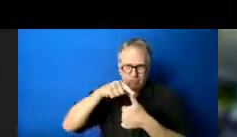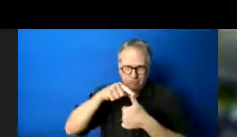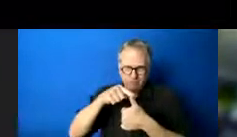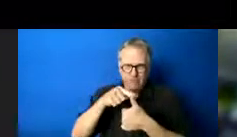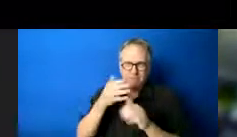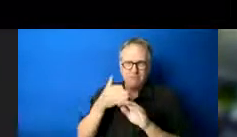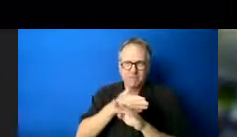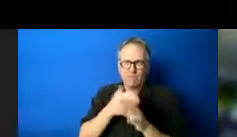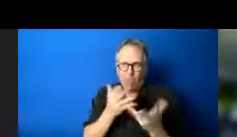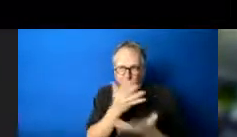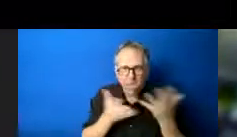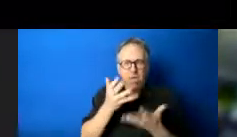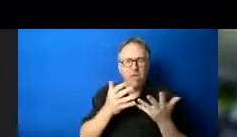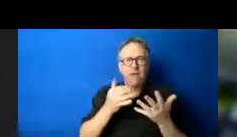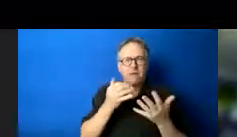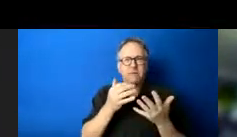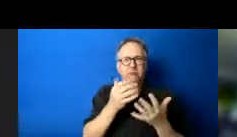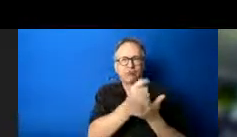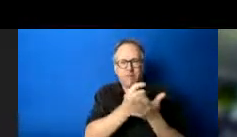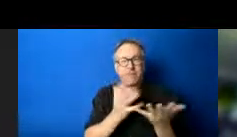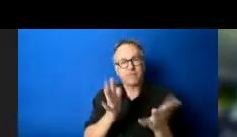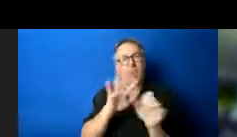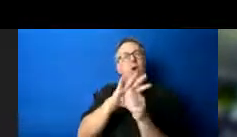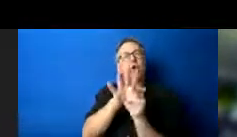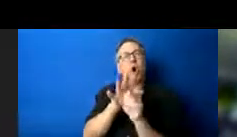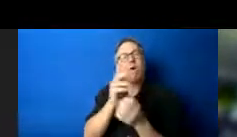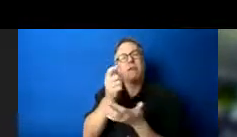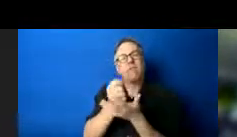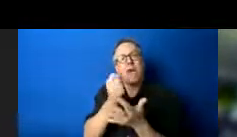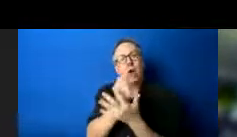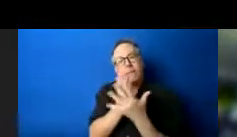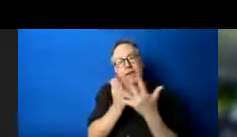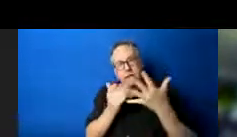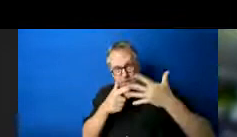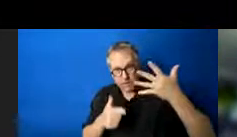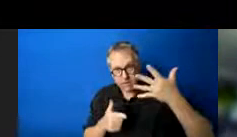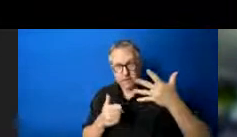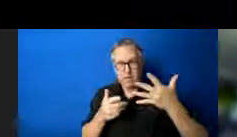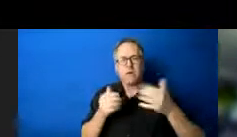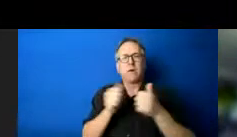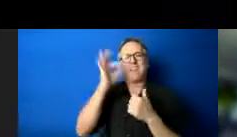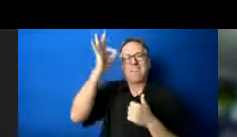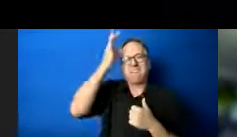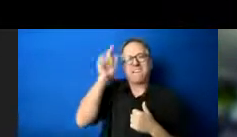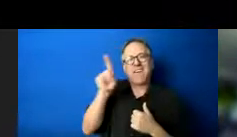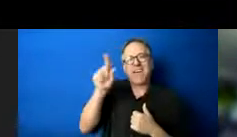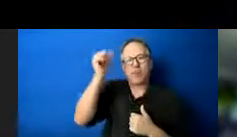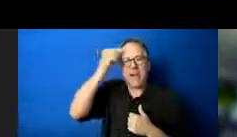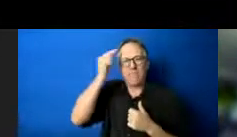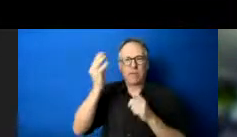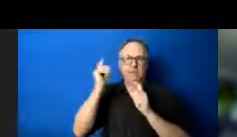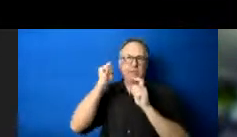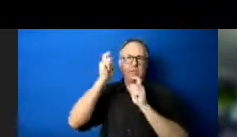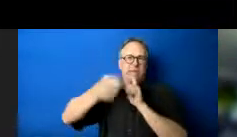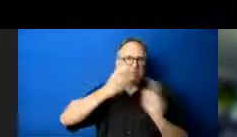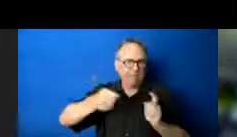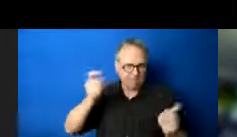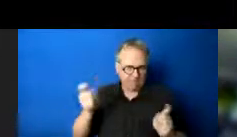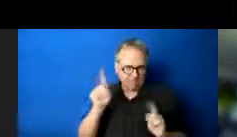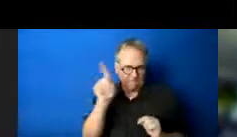started. So COVID-19 therapeutics are distributed through the federal government right now.